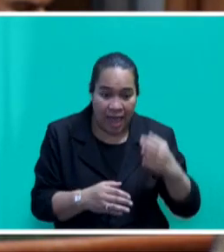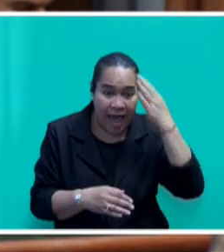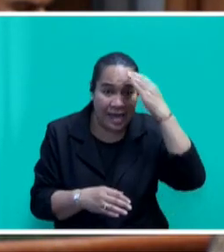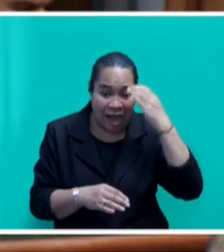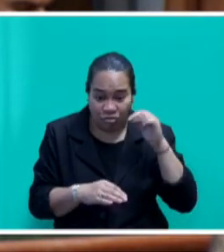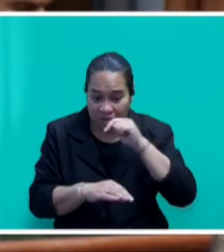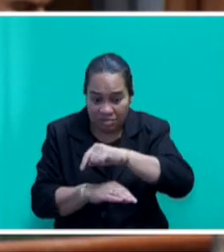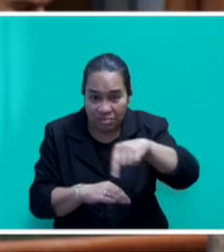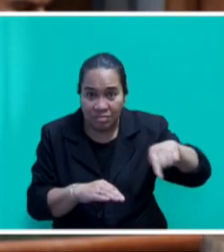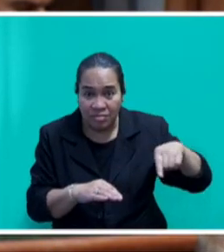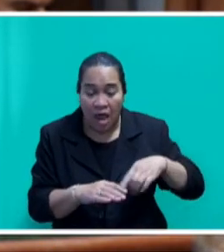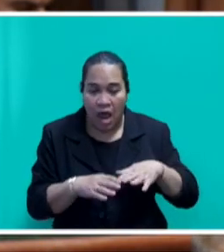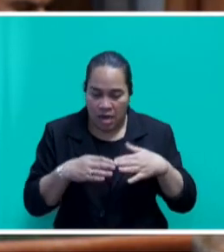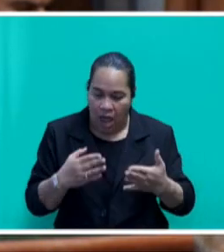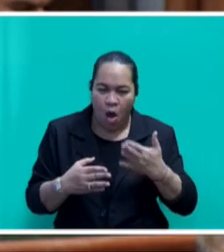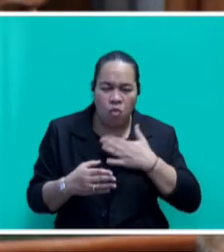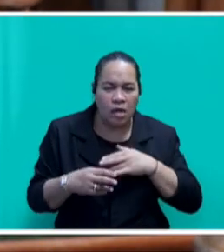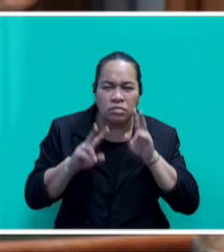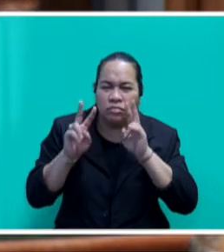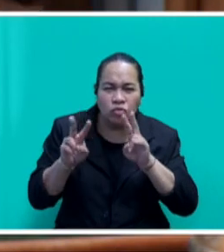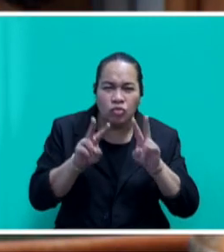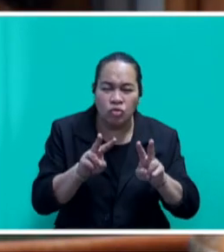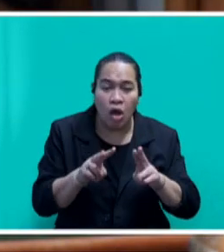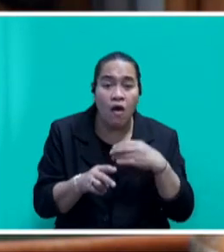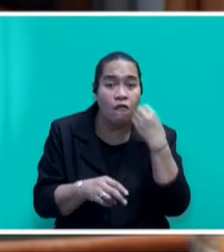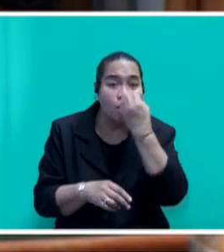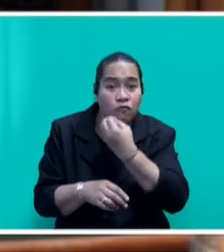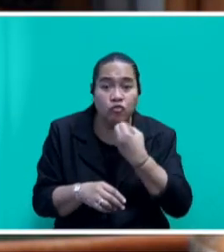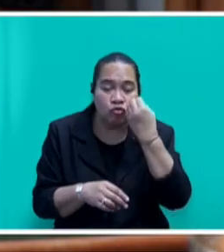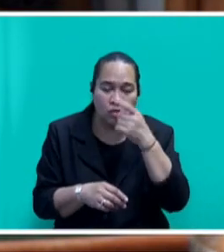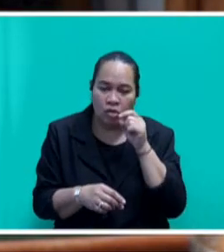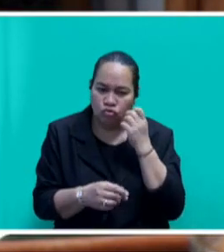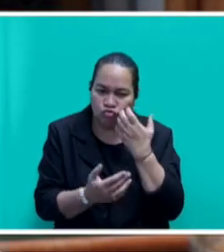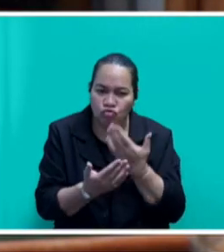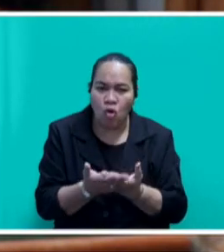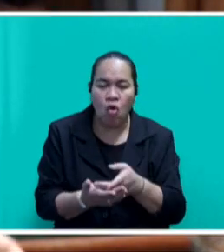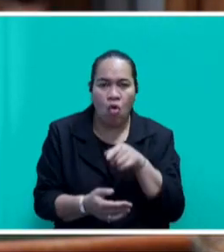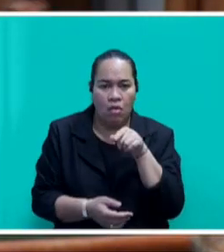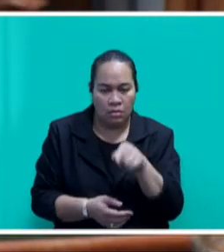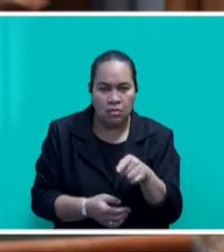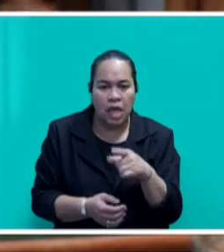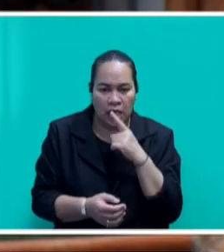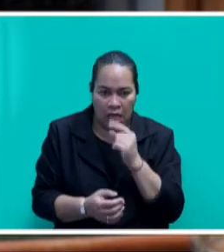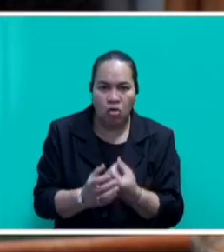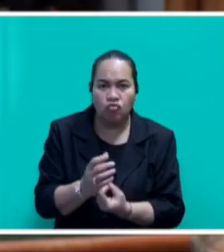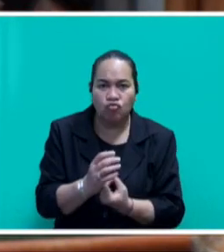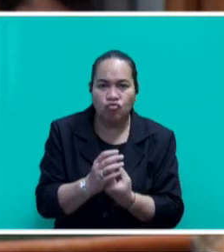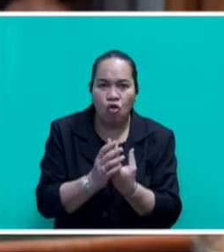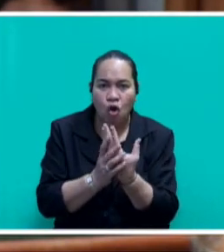turning to foods that are proven to be grown in